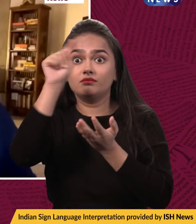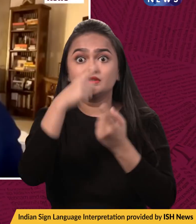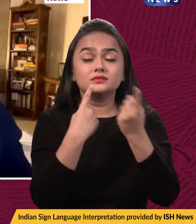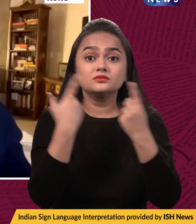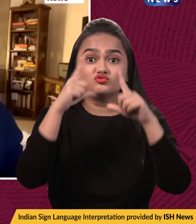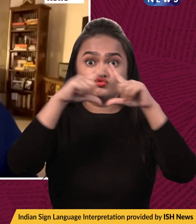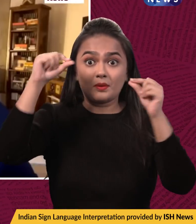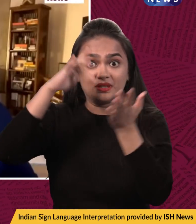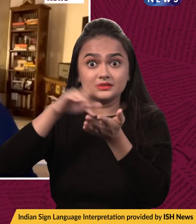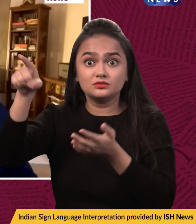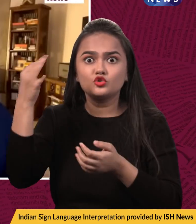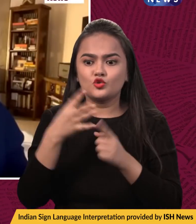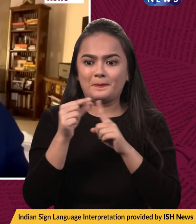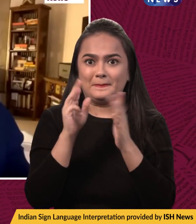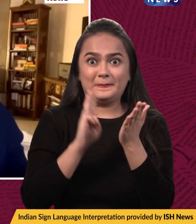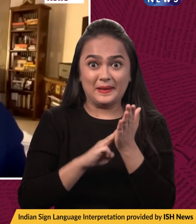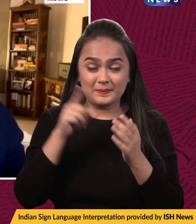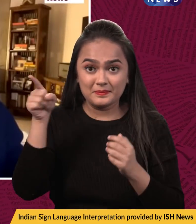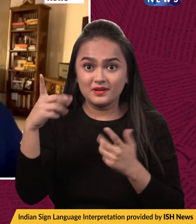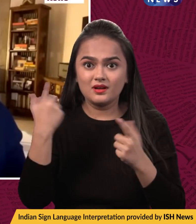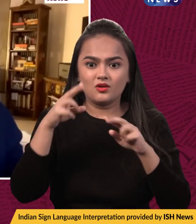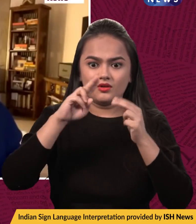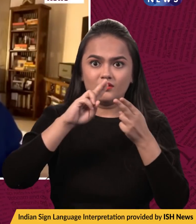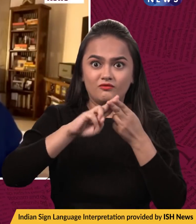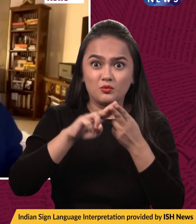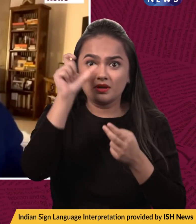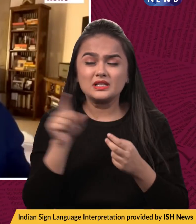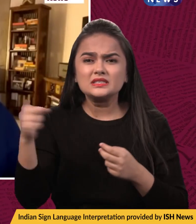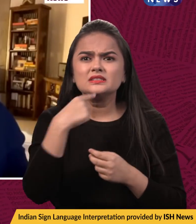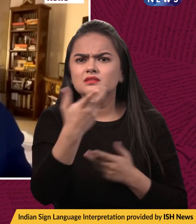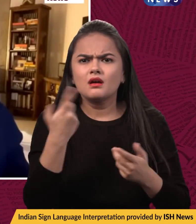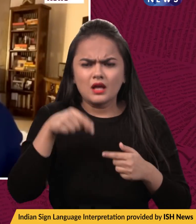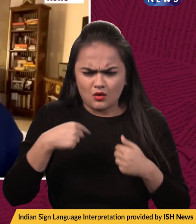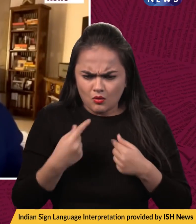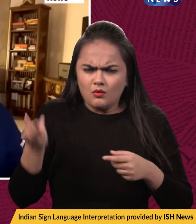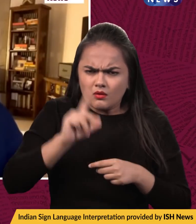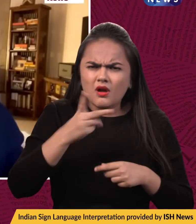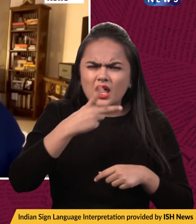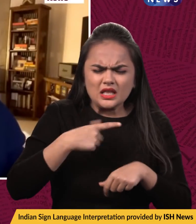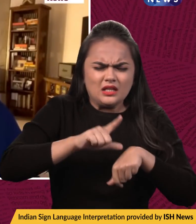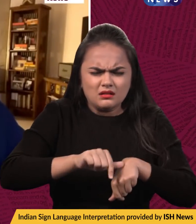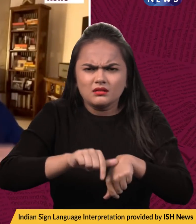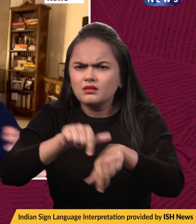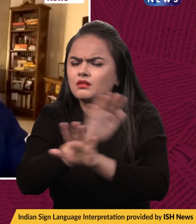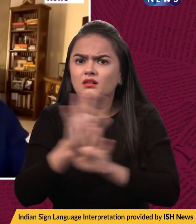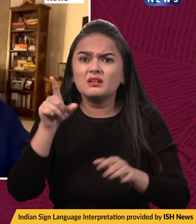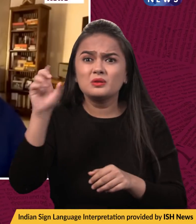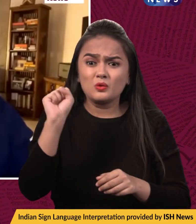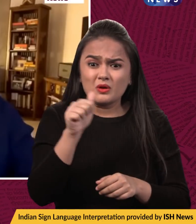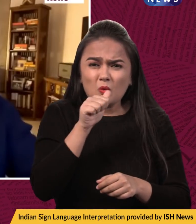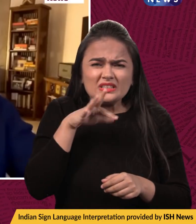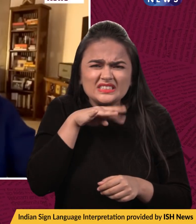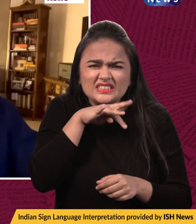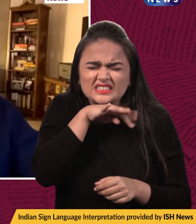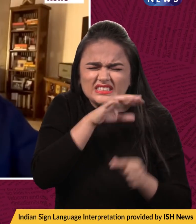Let's take a look at Japan. Japan's new Prime Minister, Fumio Kishida, has said that there will be no delay in the plans to release